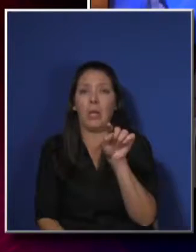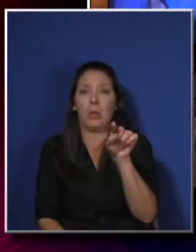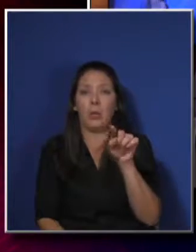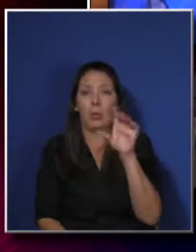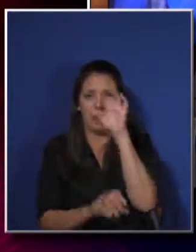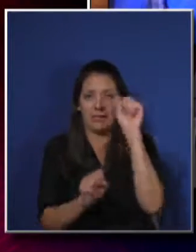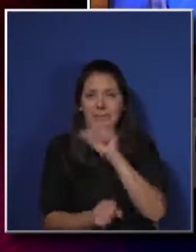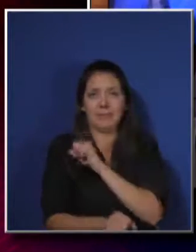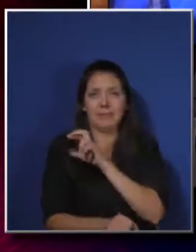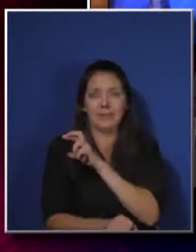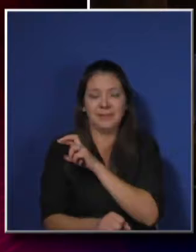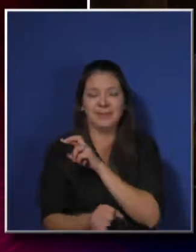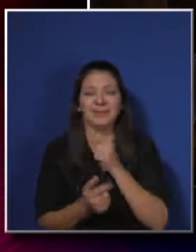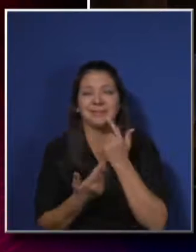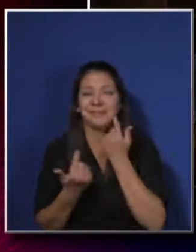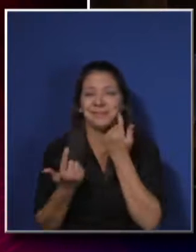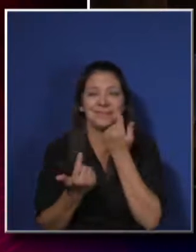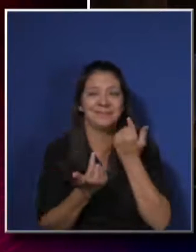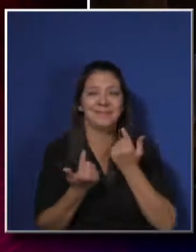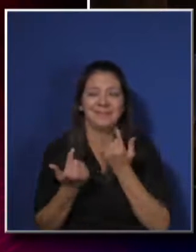Nice try.